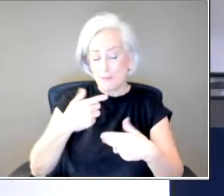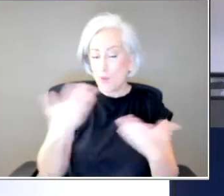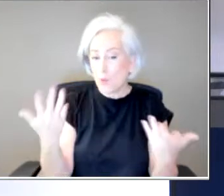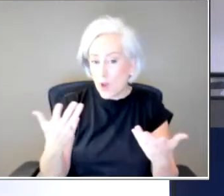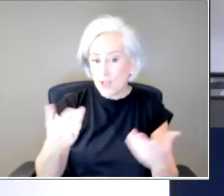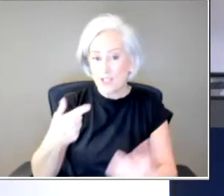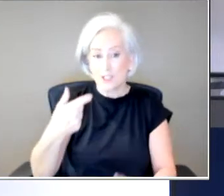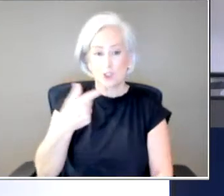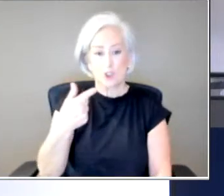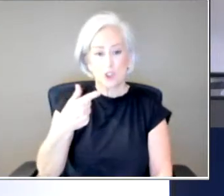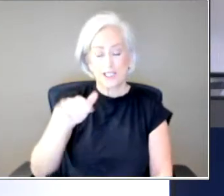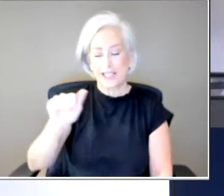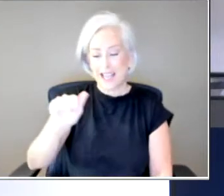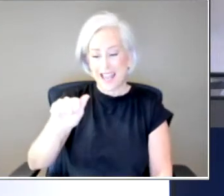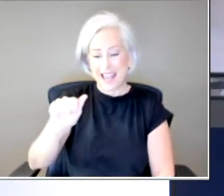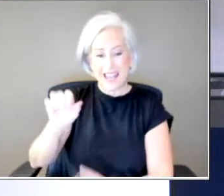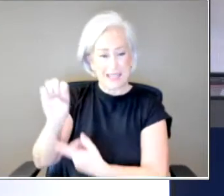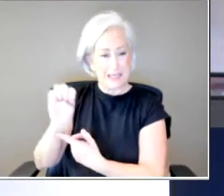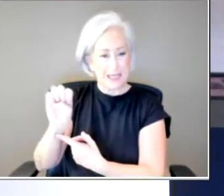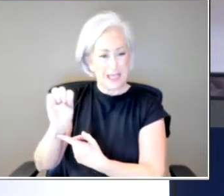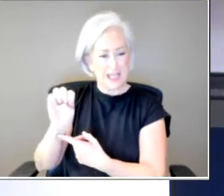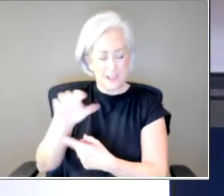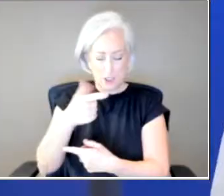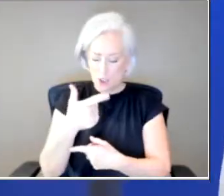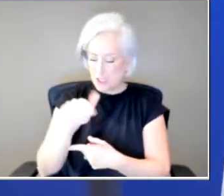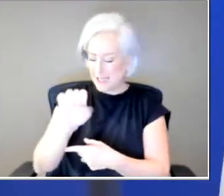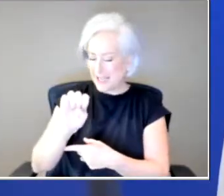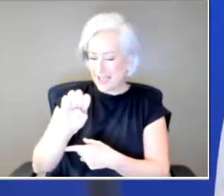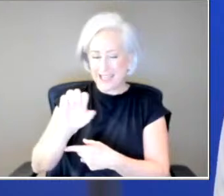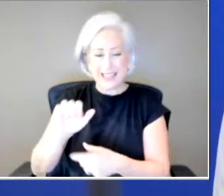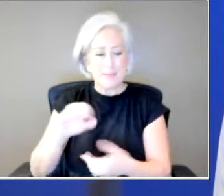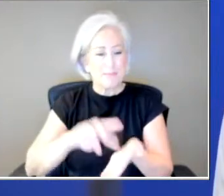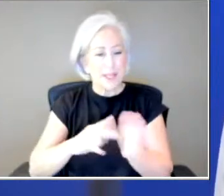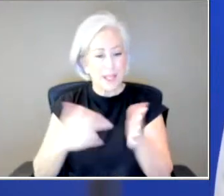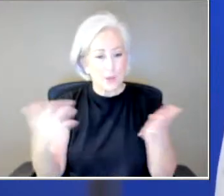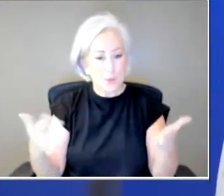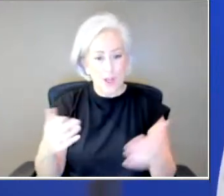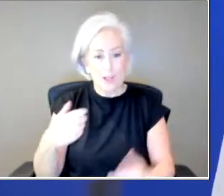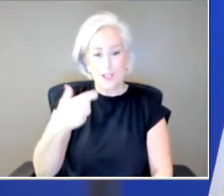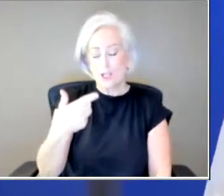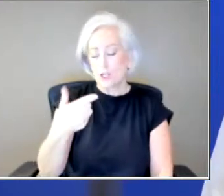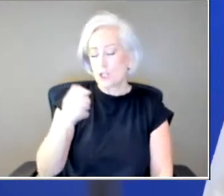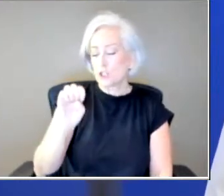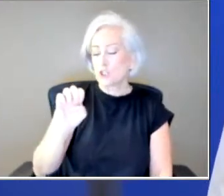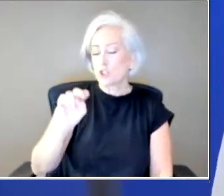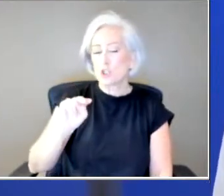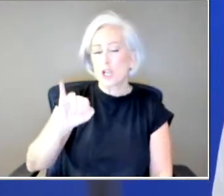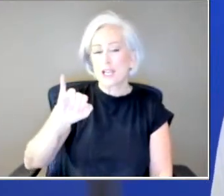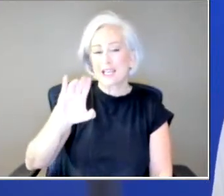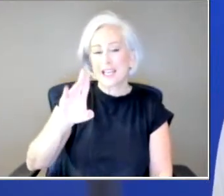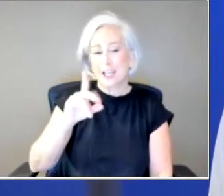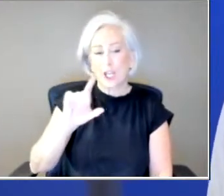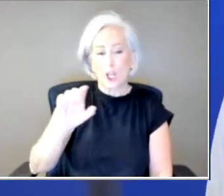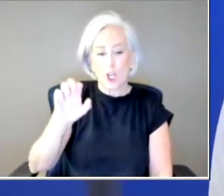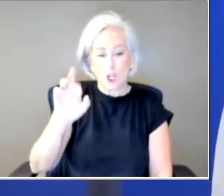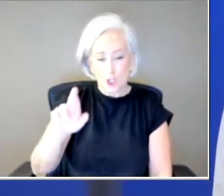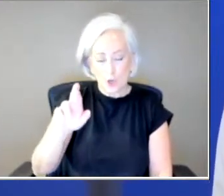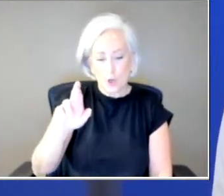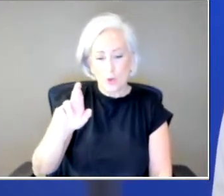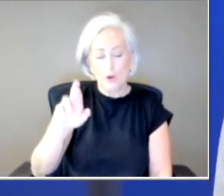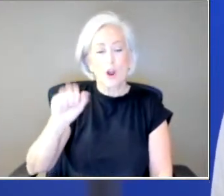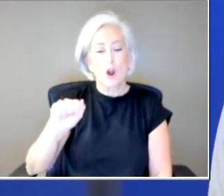GAE. First, just tell us what the letters stand for. Yeah, so it's geniculate or genicular artery embolization. So the